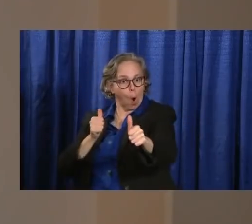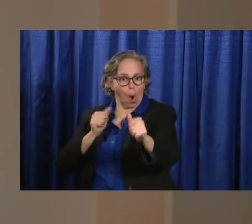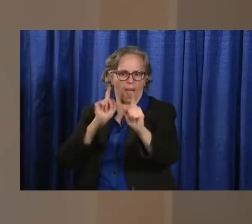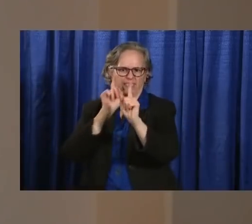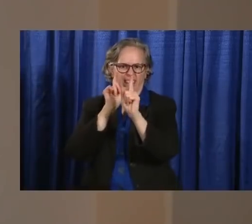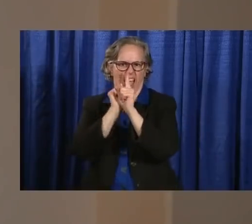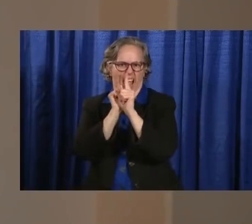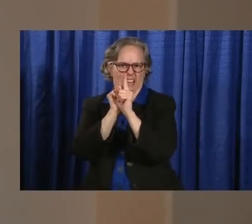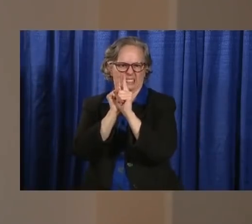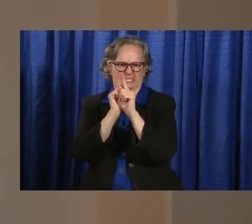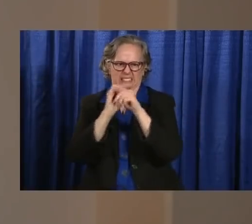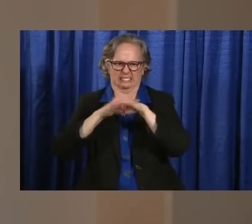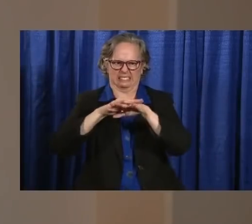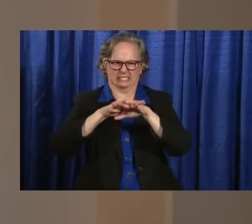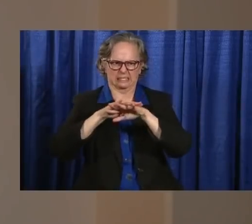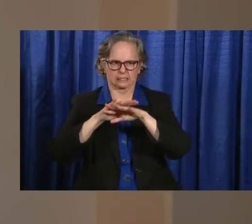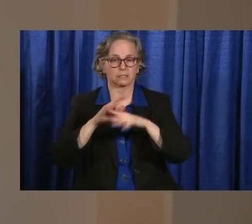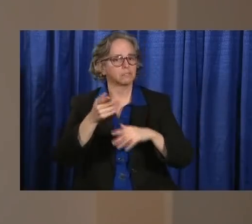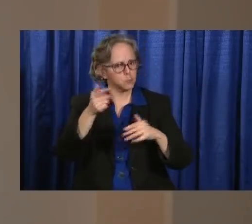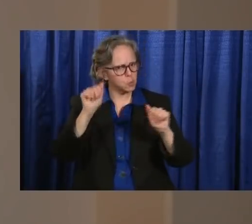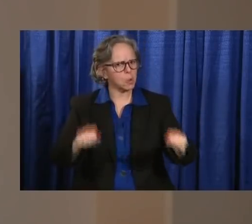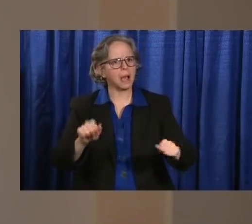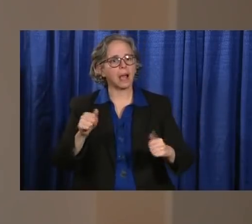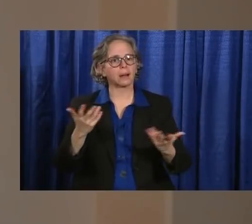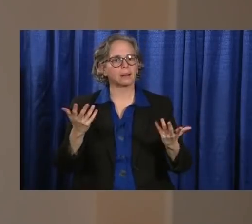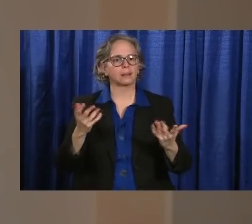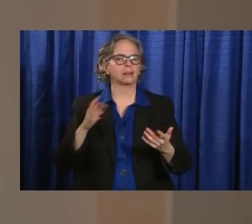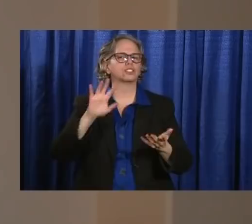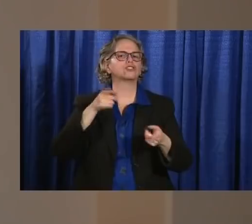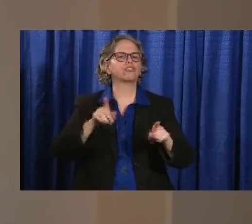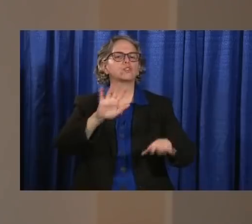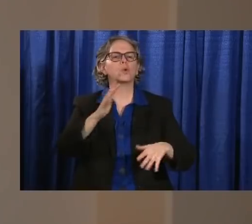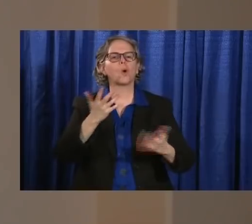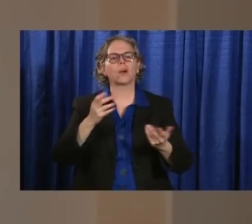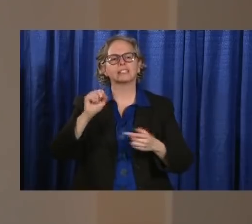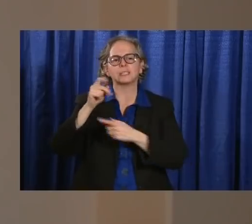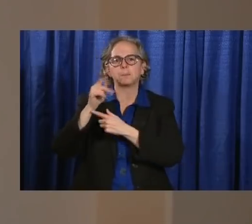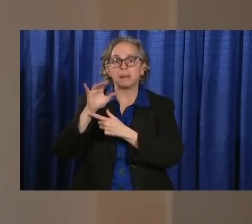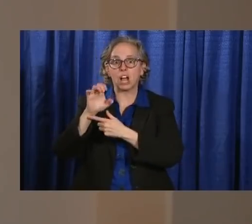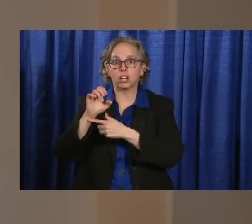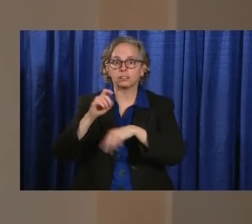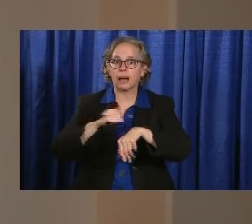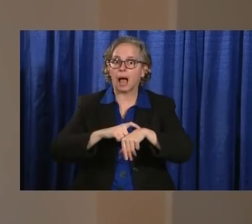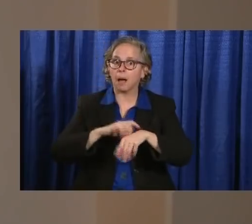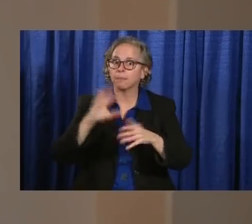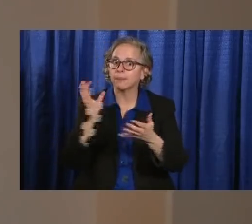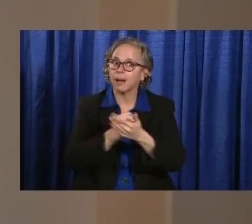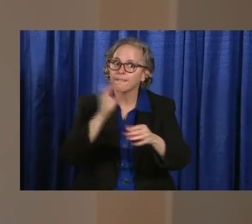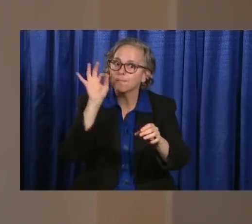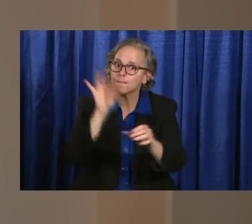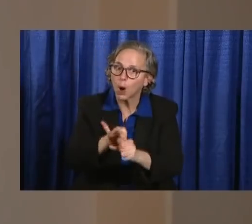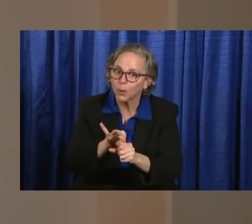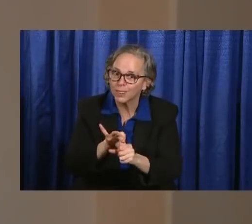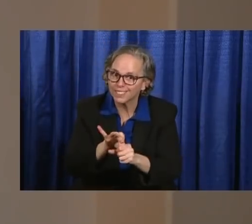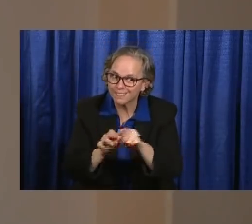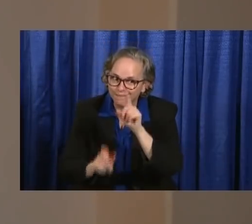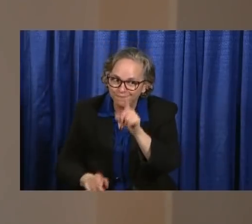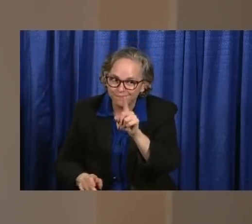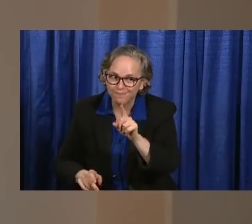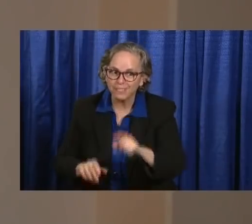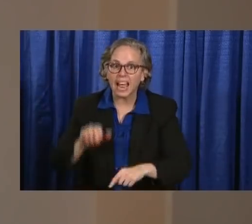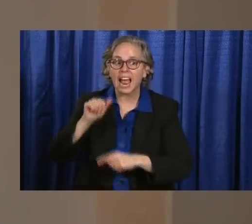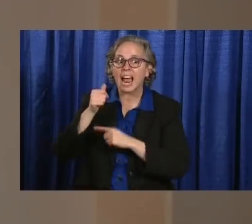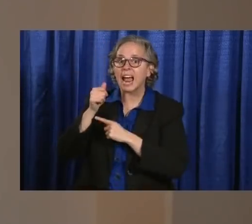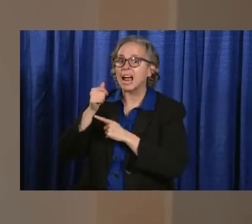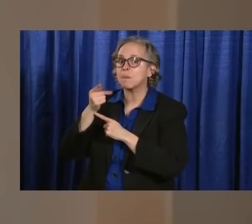time. Voting. April the 28th is Election Day. We're only going to have we're only going to